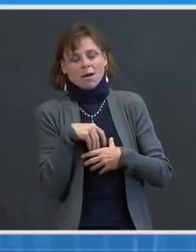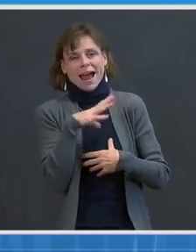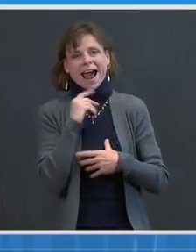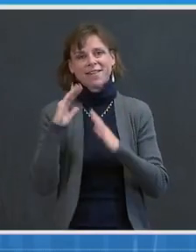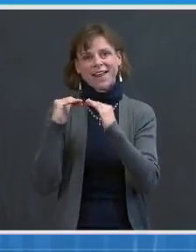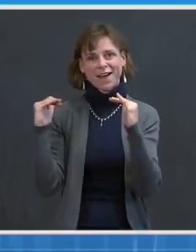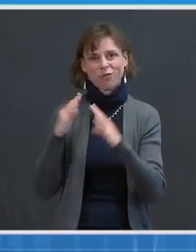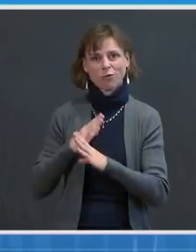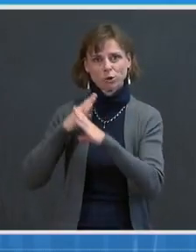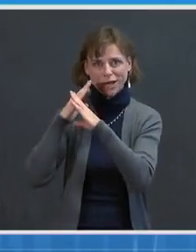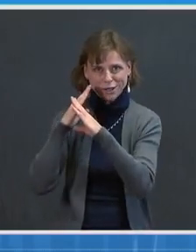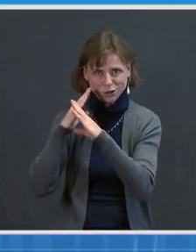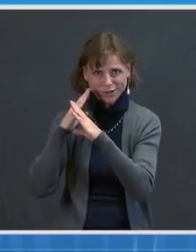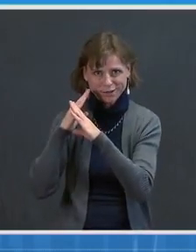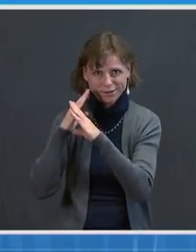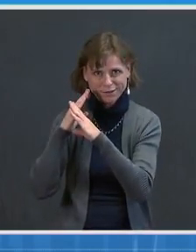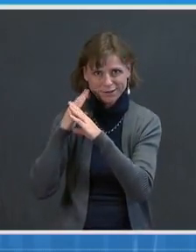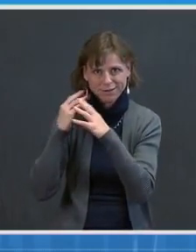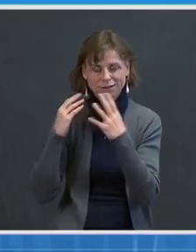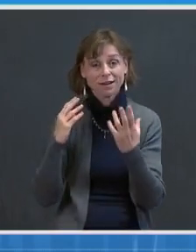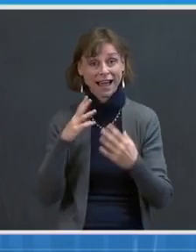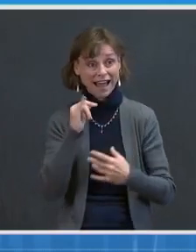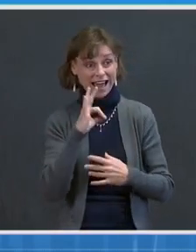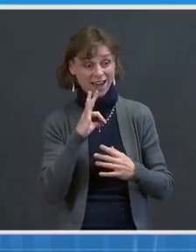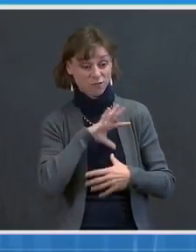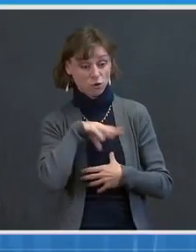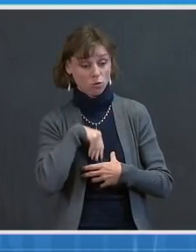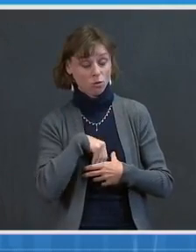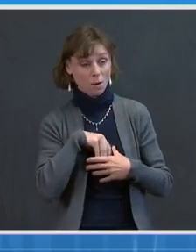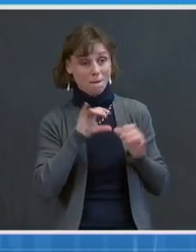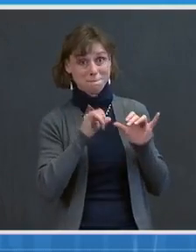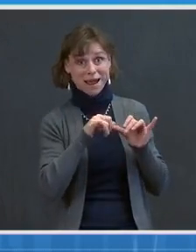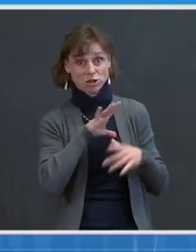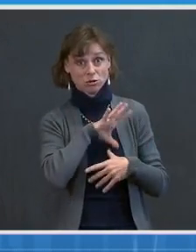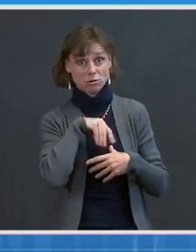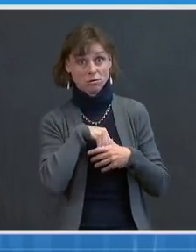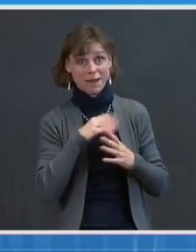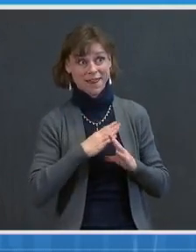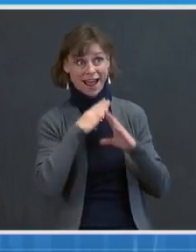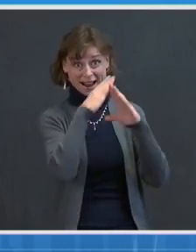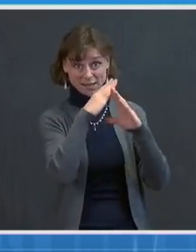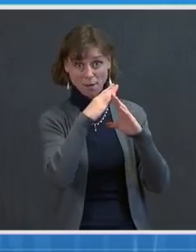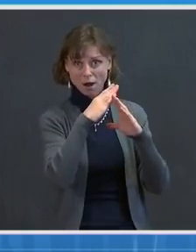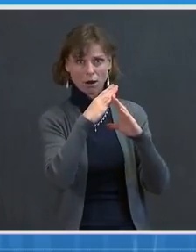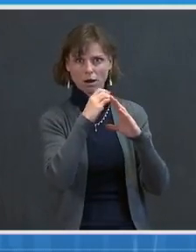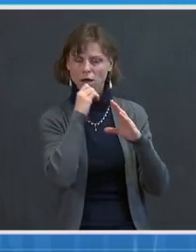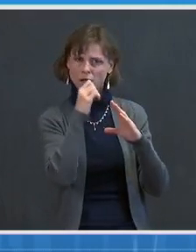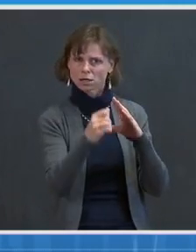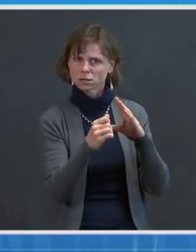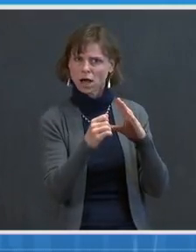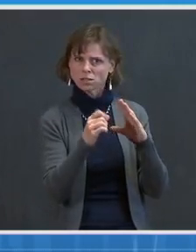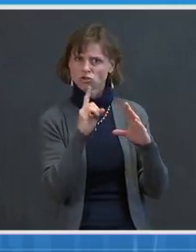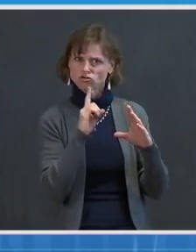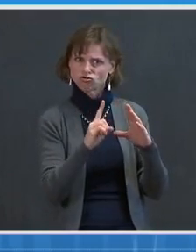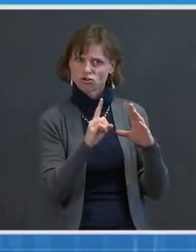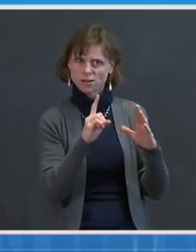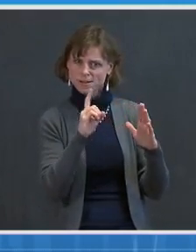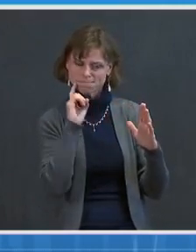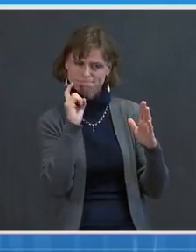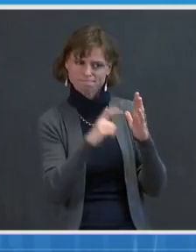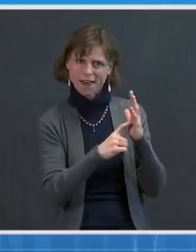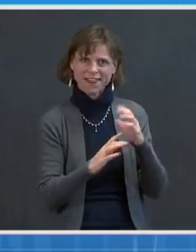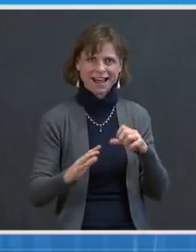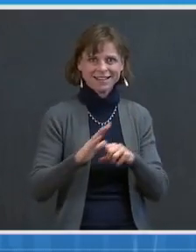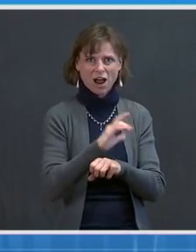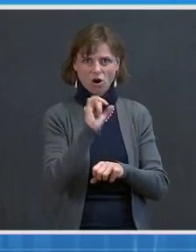Also, measuring antibody does not necessarily get the entirety of the immune response. We know now, and we're learning more and